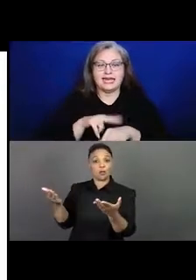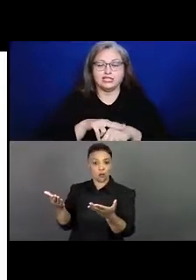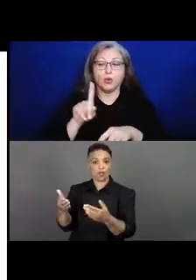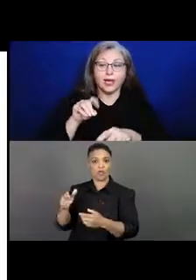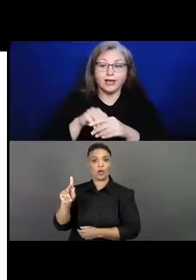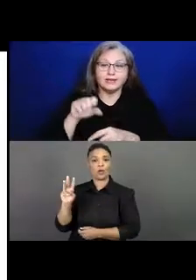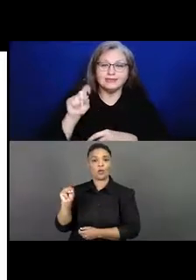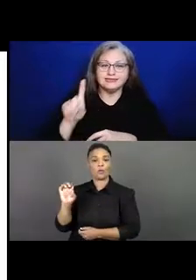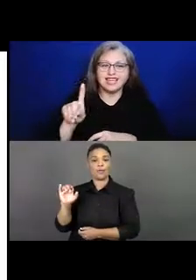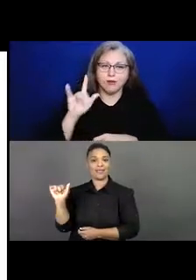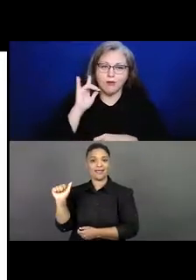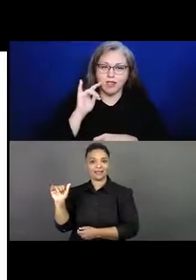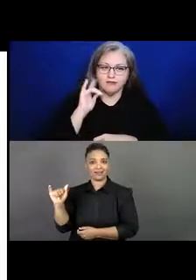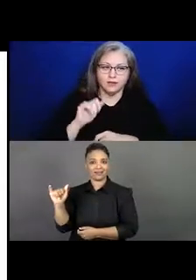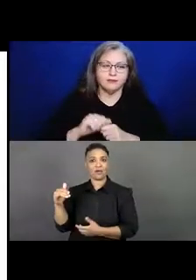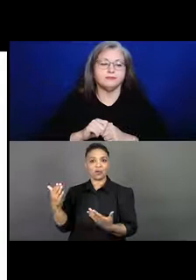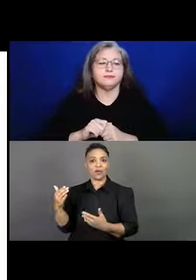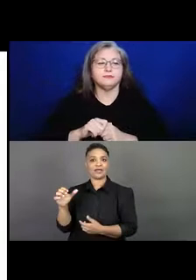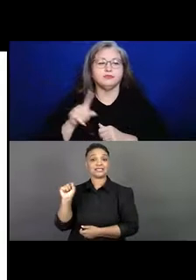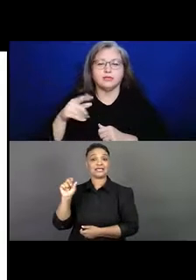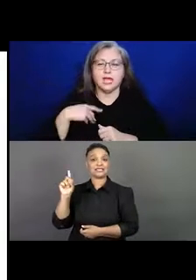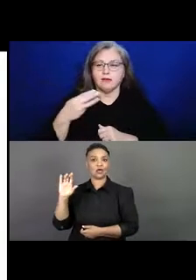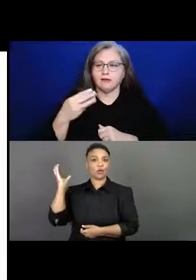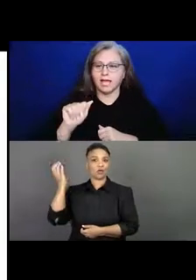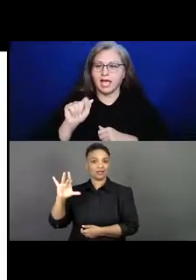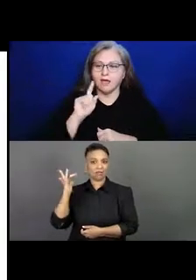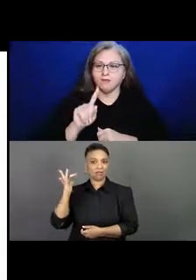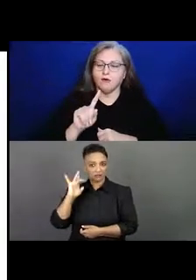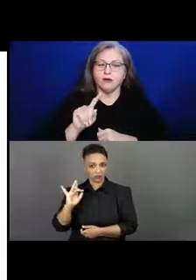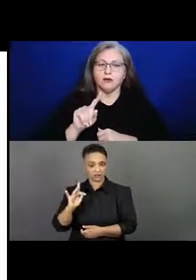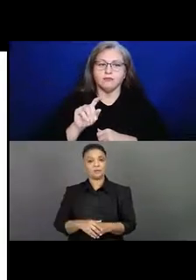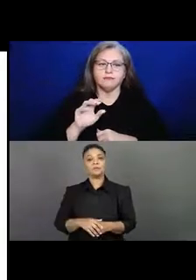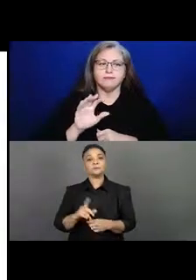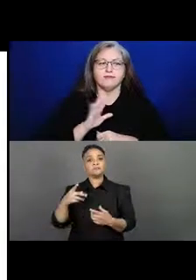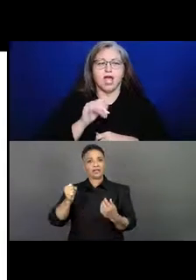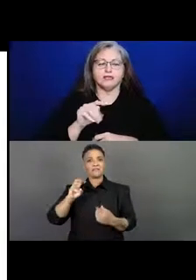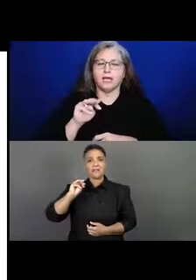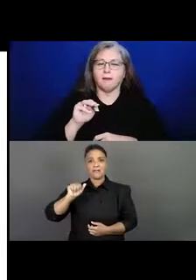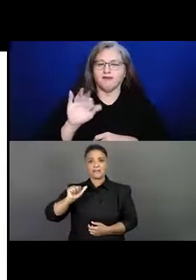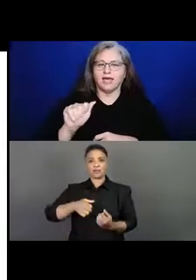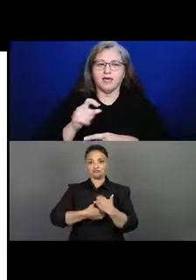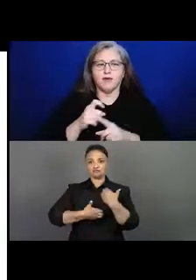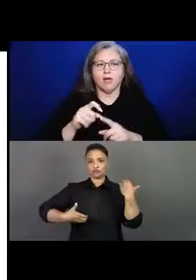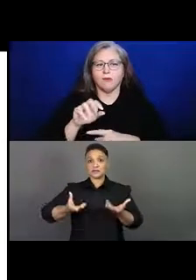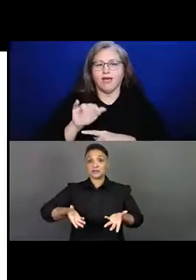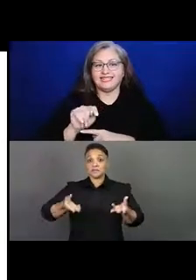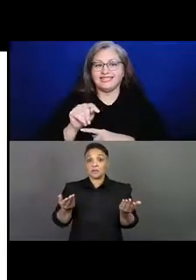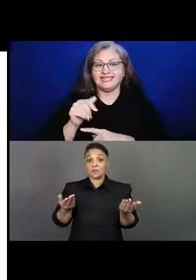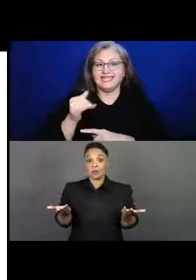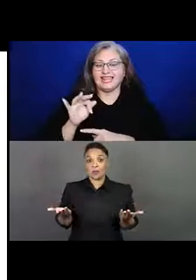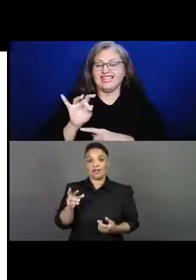Diego, California. She has a Master of Fine Arts, which she obtained from RIT in